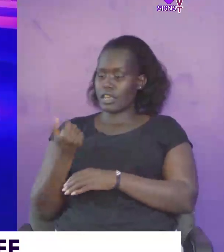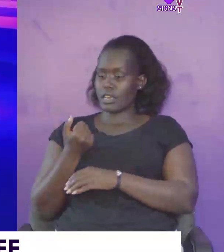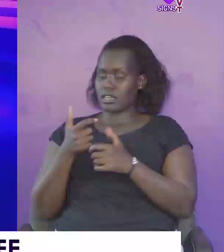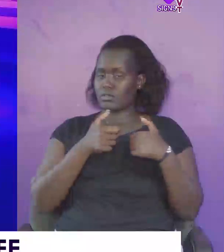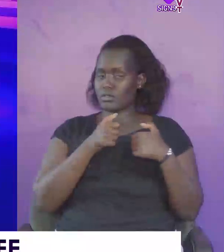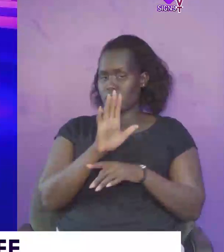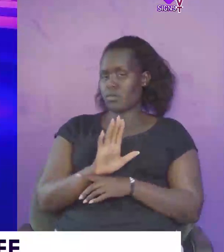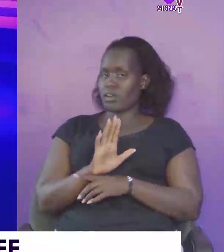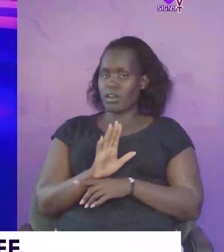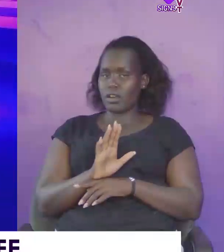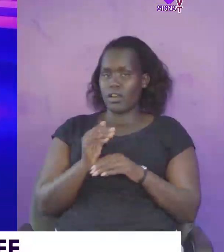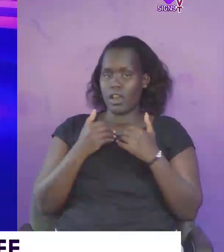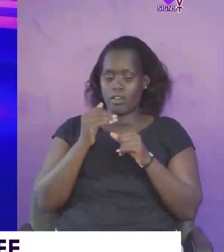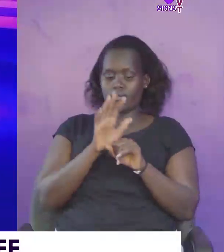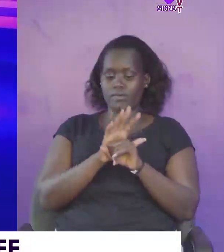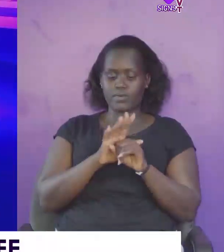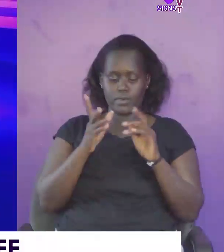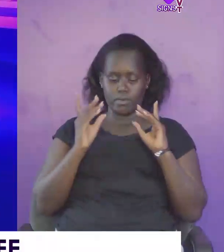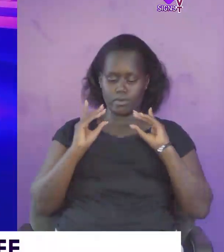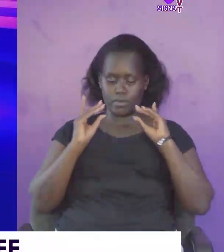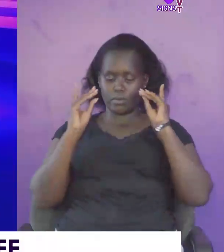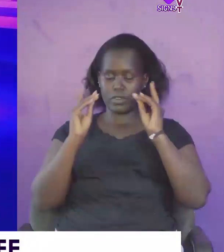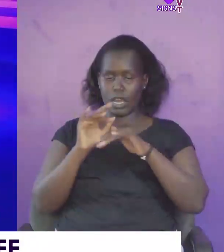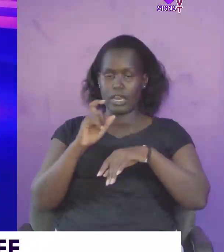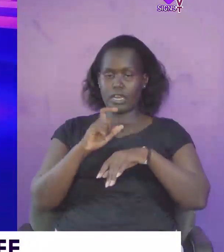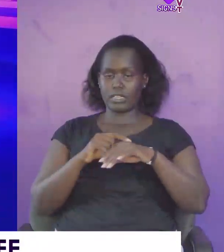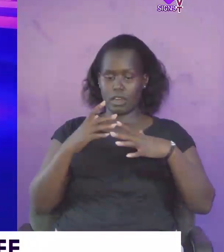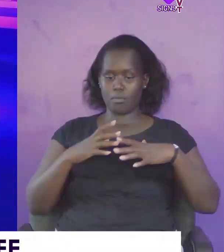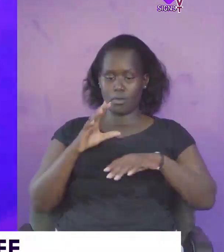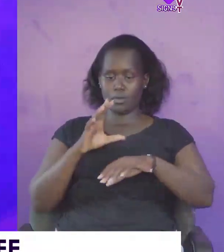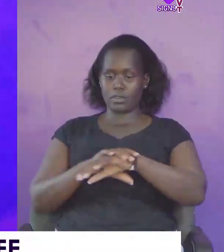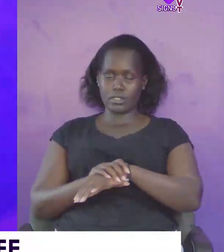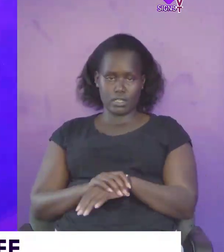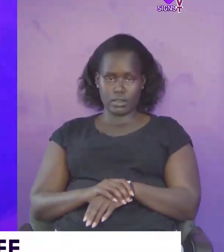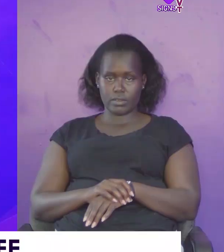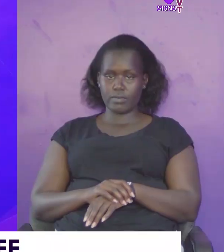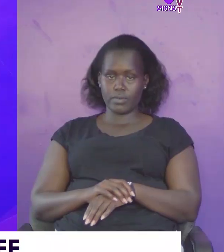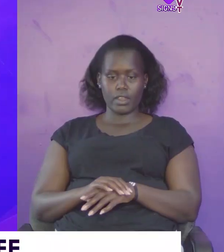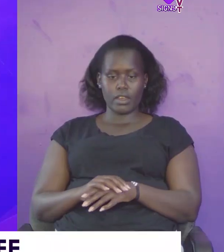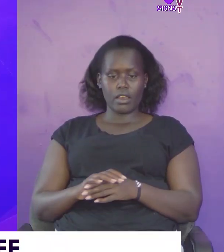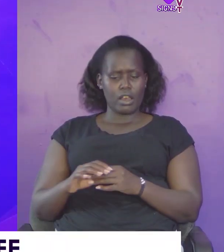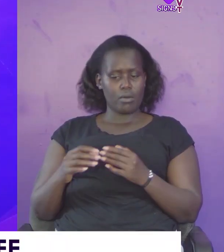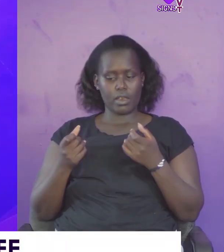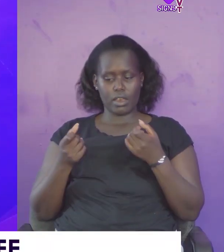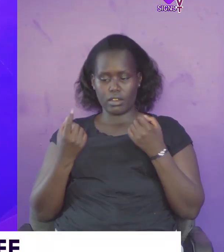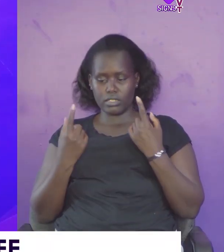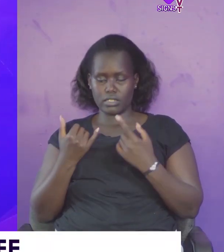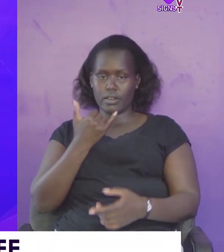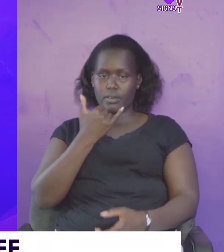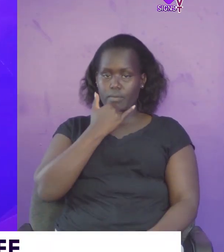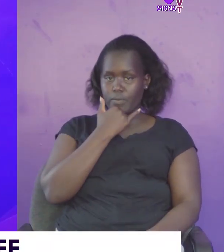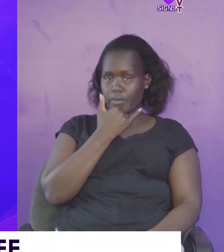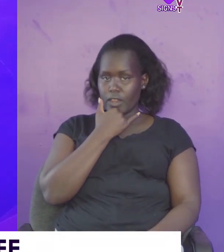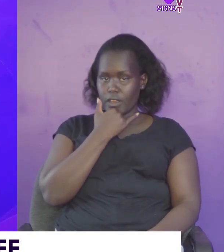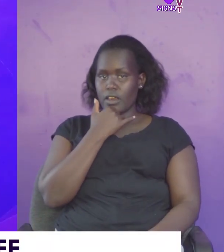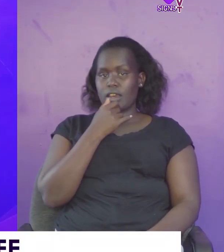that brings a lot of depression and despair when people take away. Are we getting it wrong? When is it the